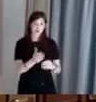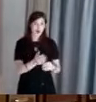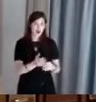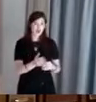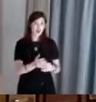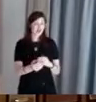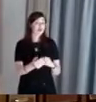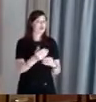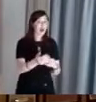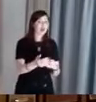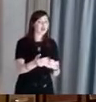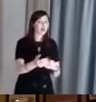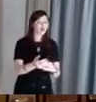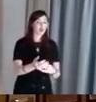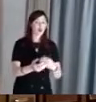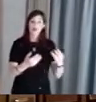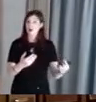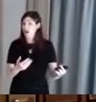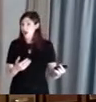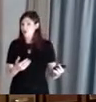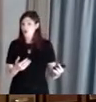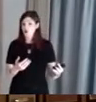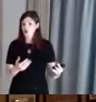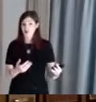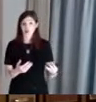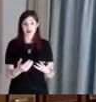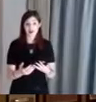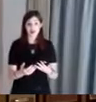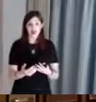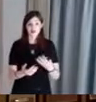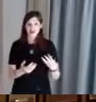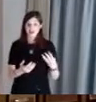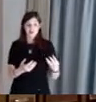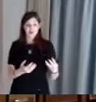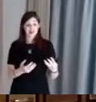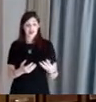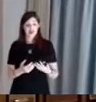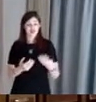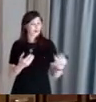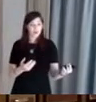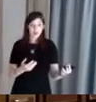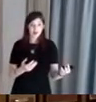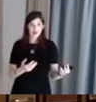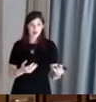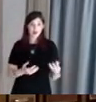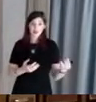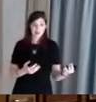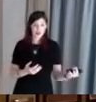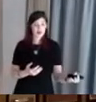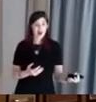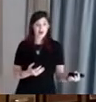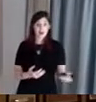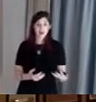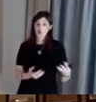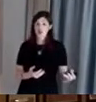Player file. It's even signed, so an average user might look at it. It might not seem like it's an illegal or